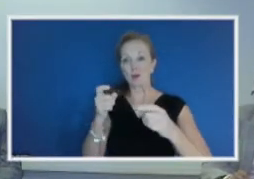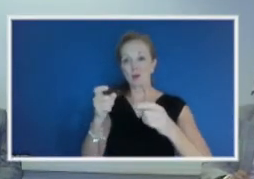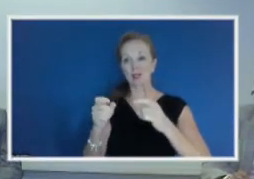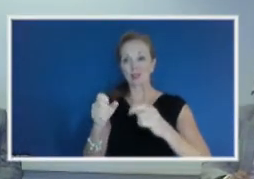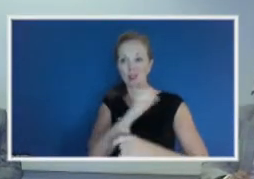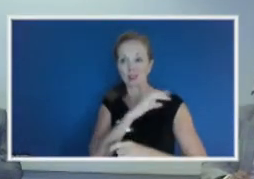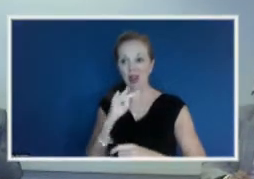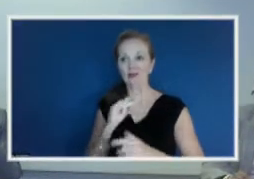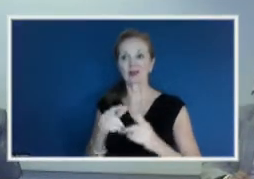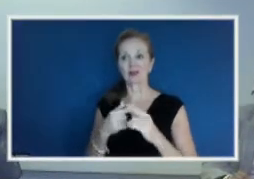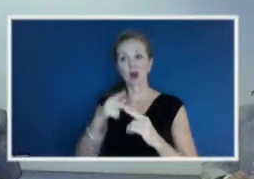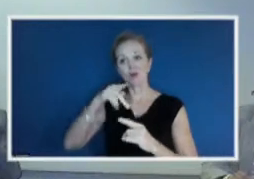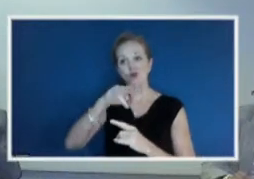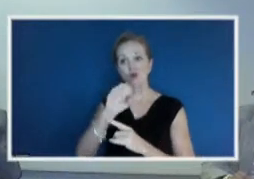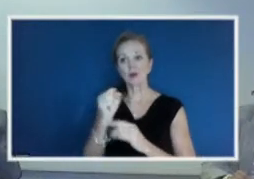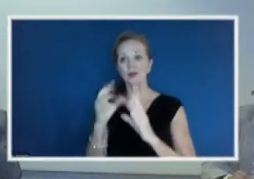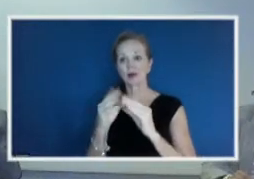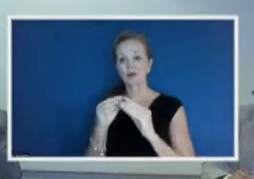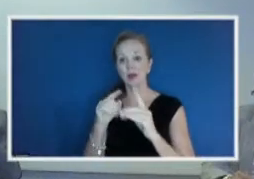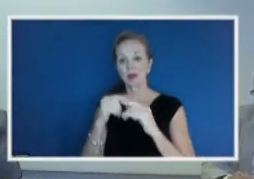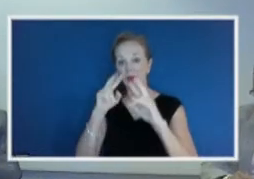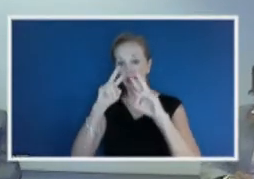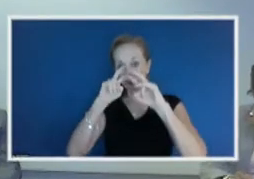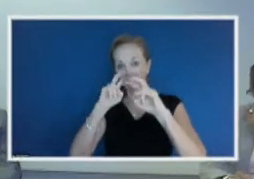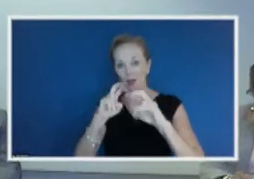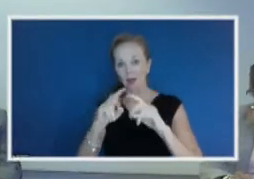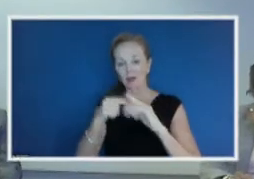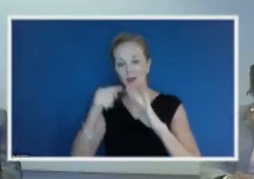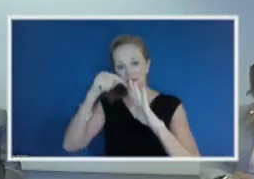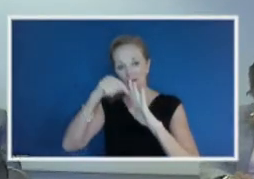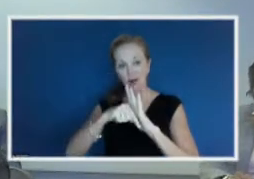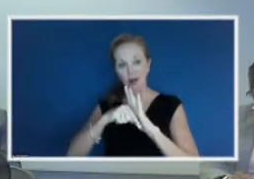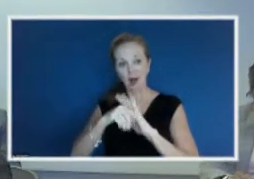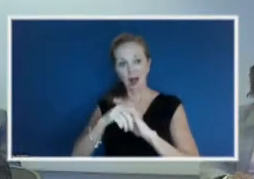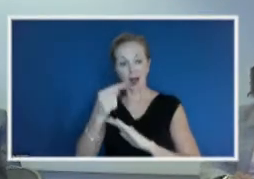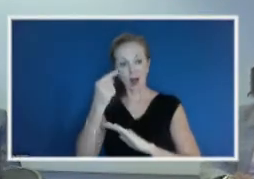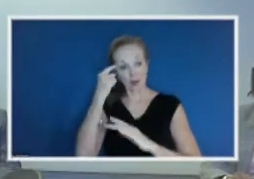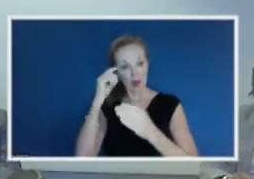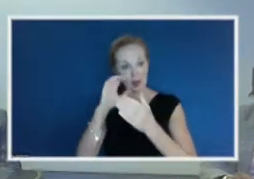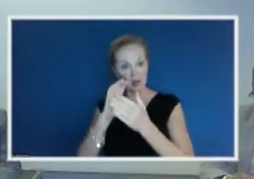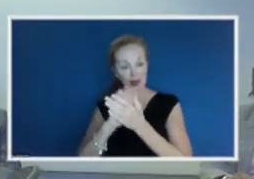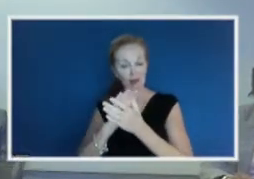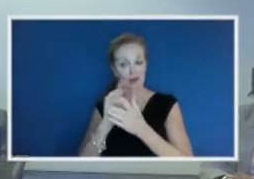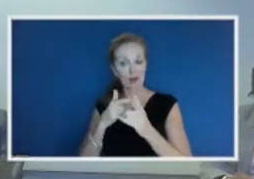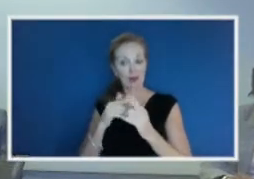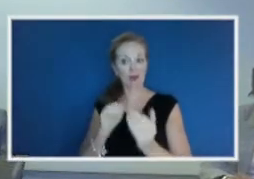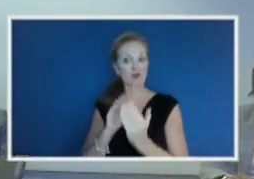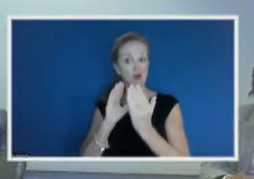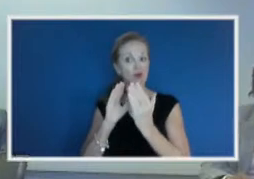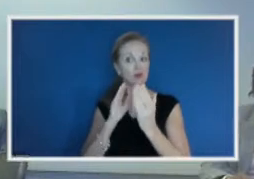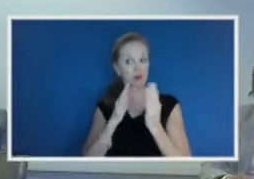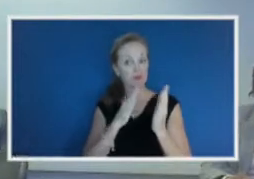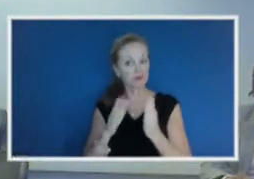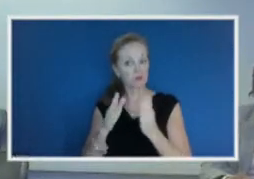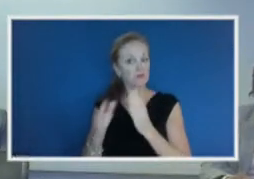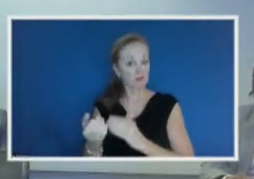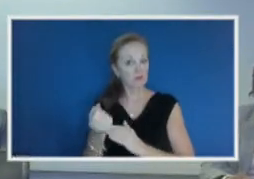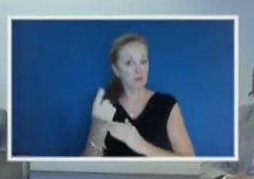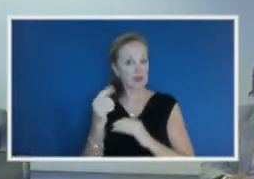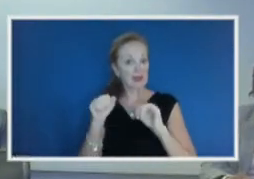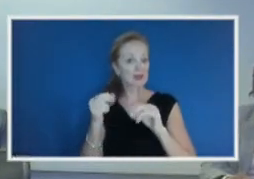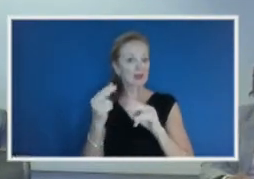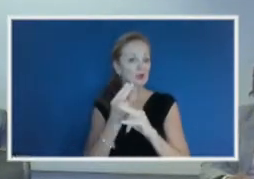press conferences. I've looked into it deeply. I believe that the approach they've taken makes sense. I think it probably could use a little